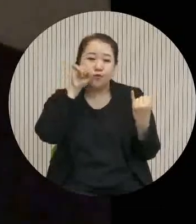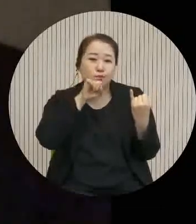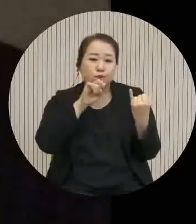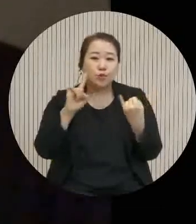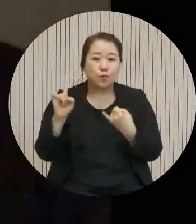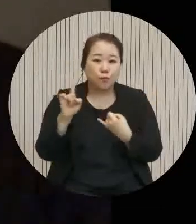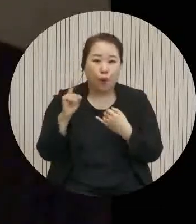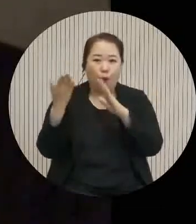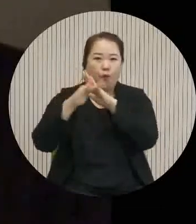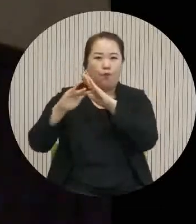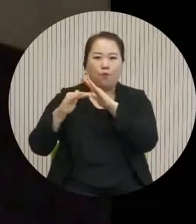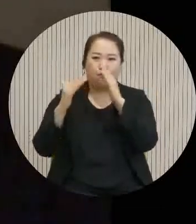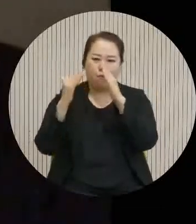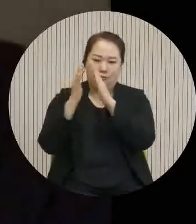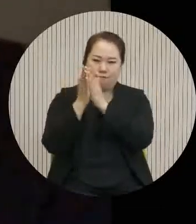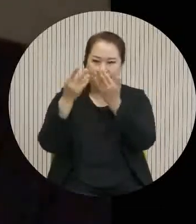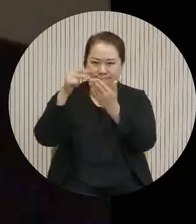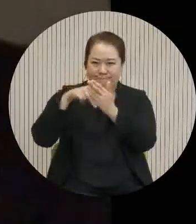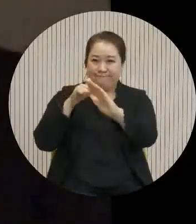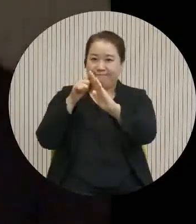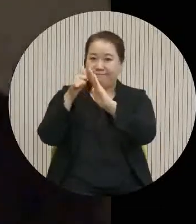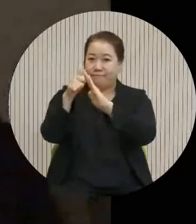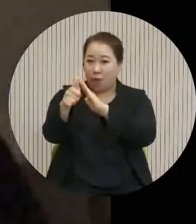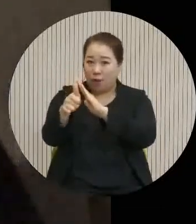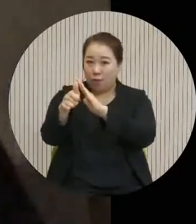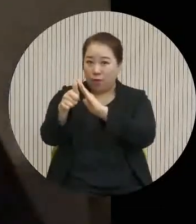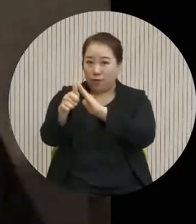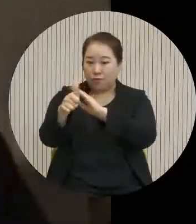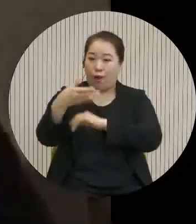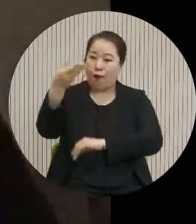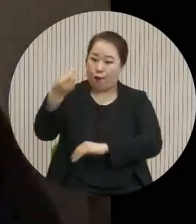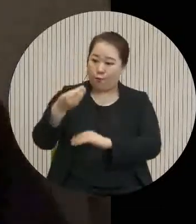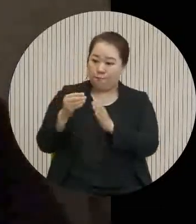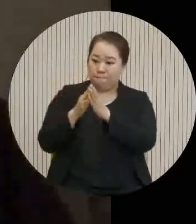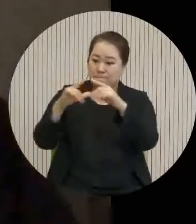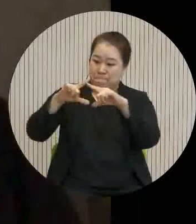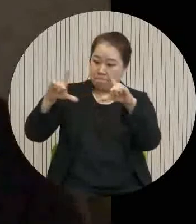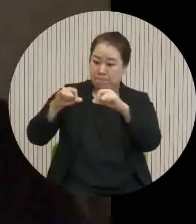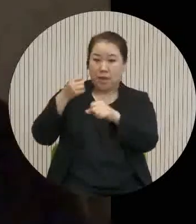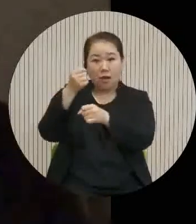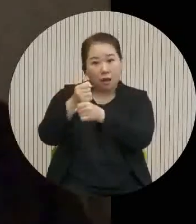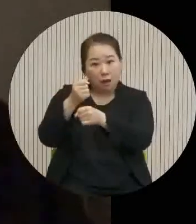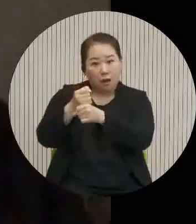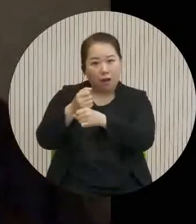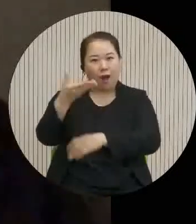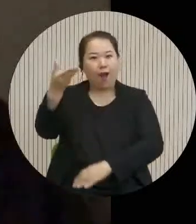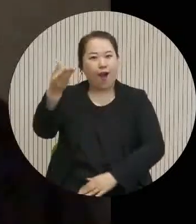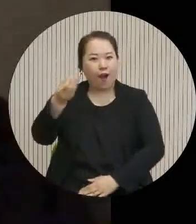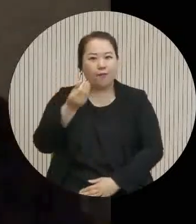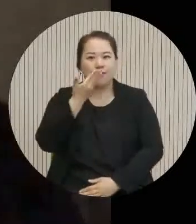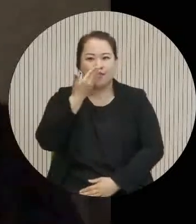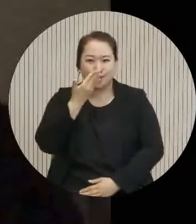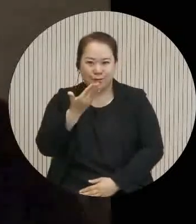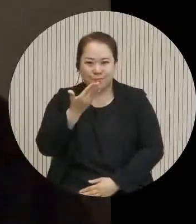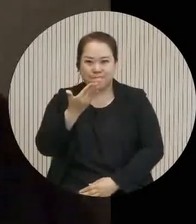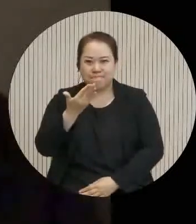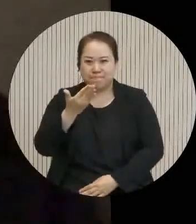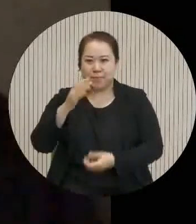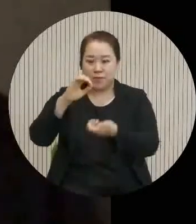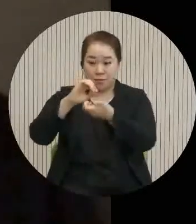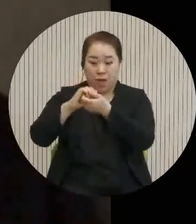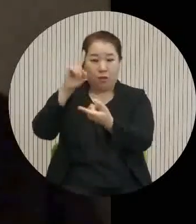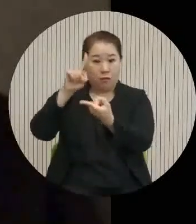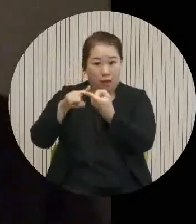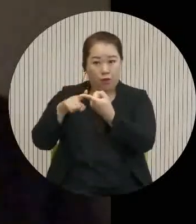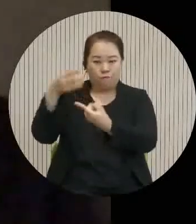public libraries, get a library card, take out all the books he could, bring them